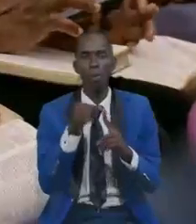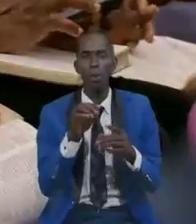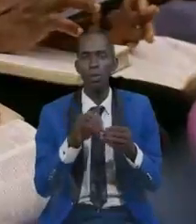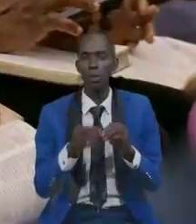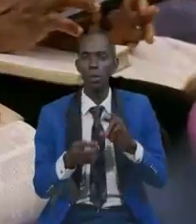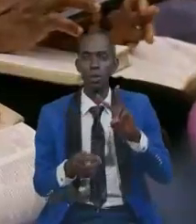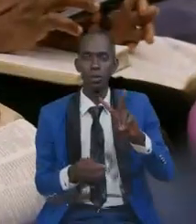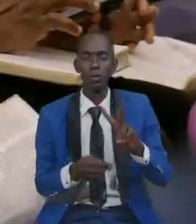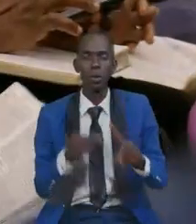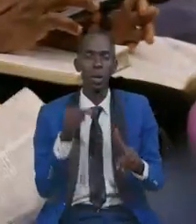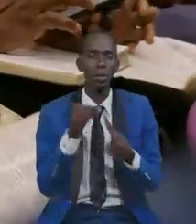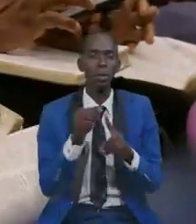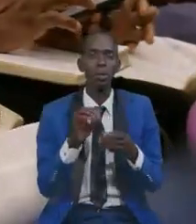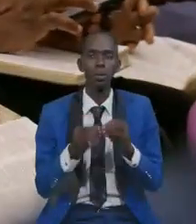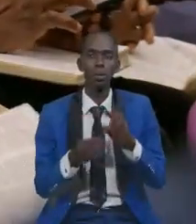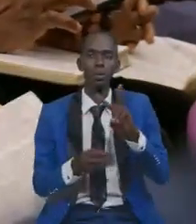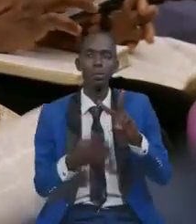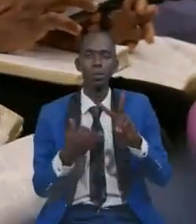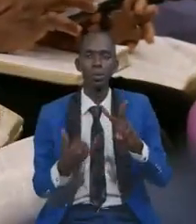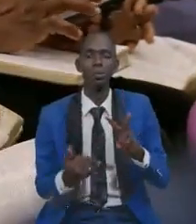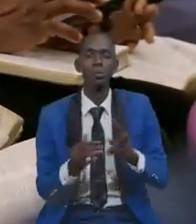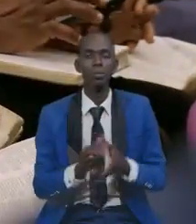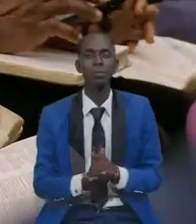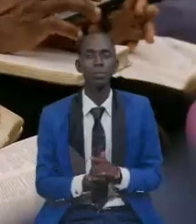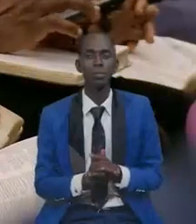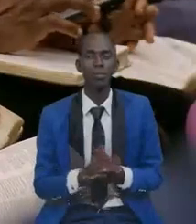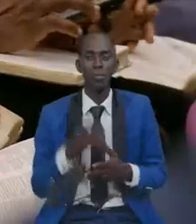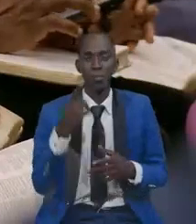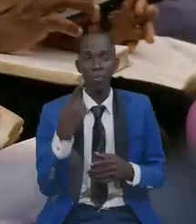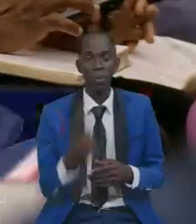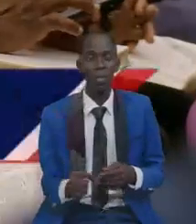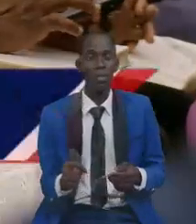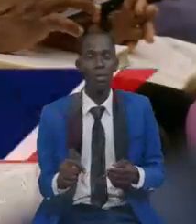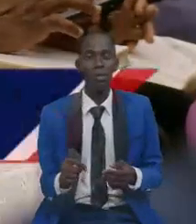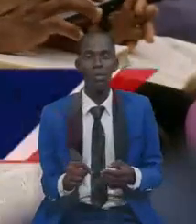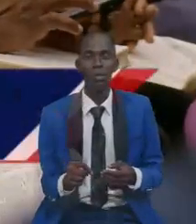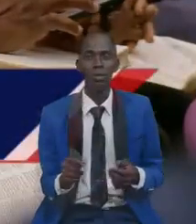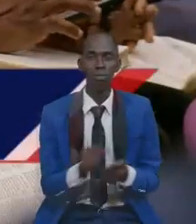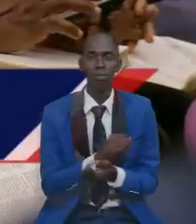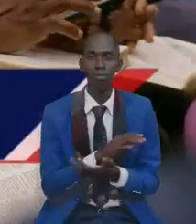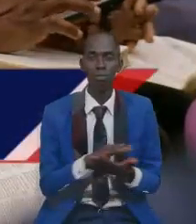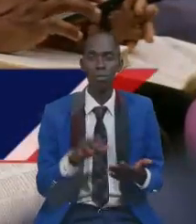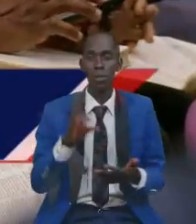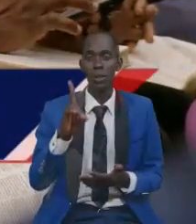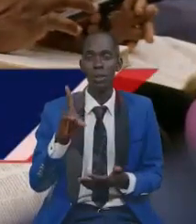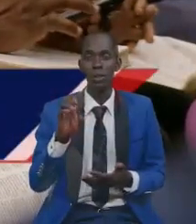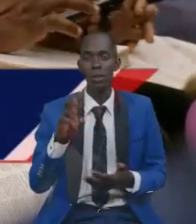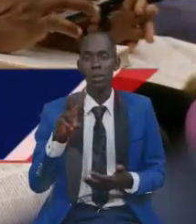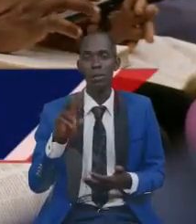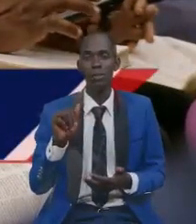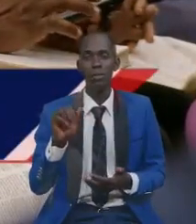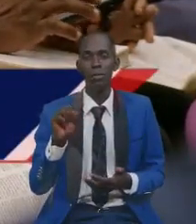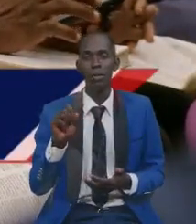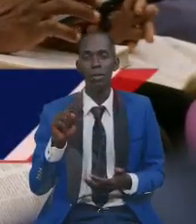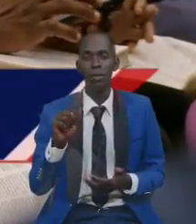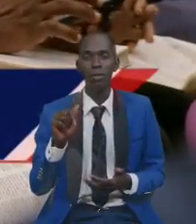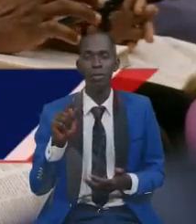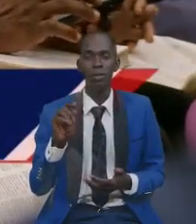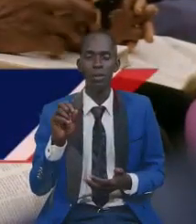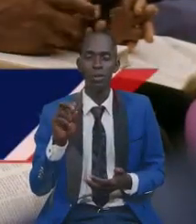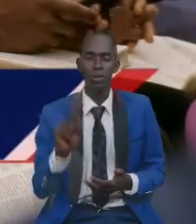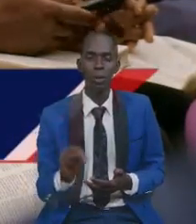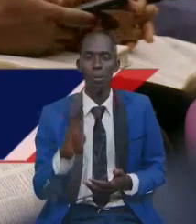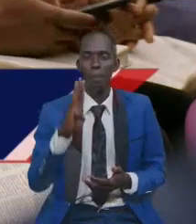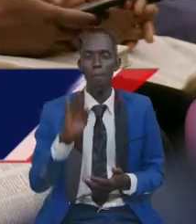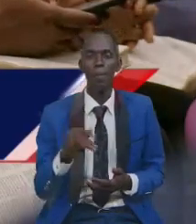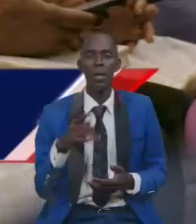here. Point number two, we're looking at the devastation by the Most High for man's